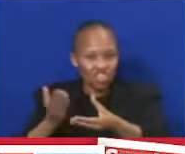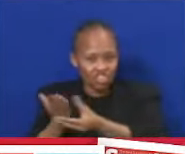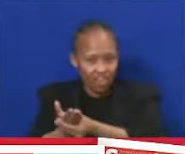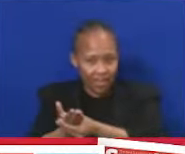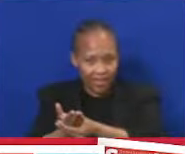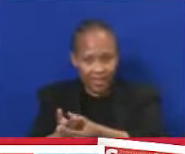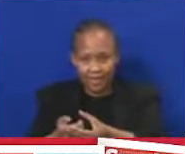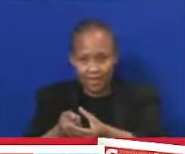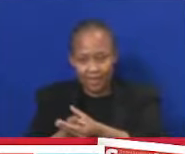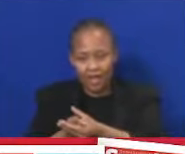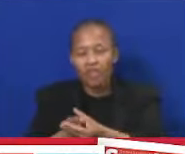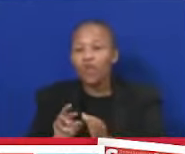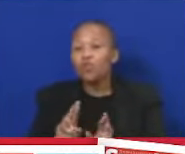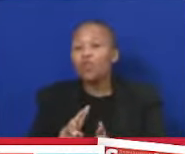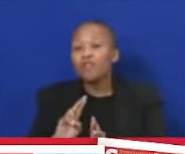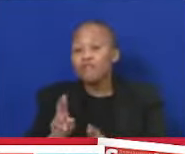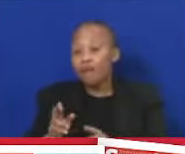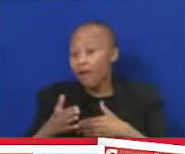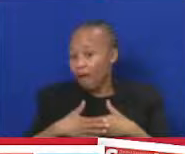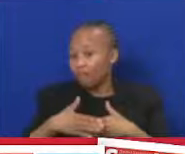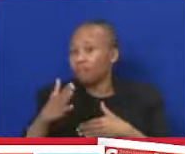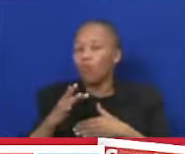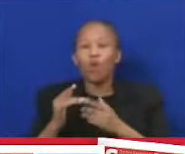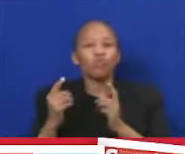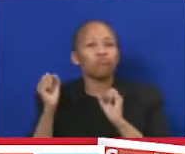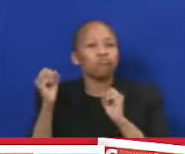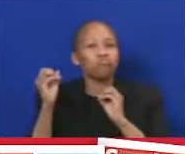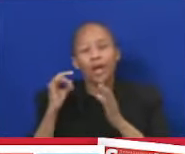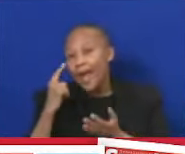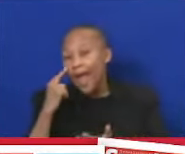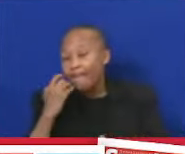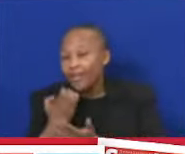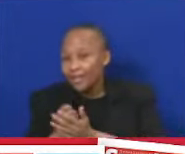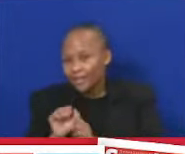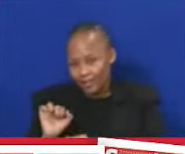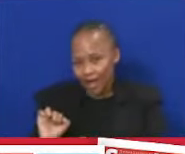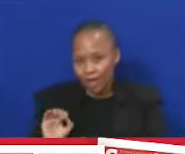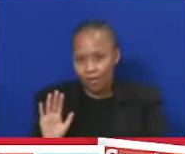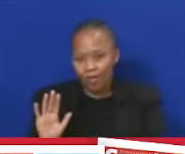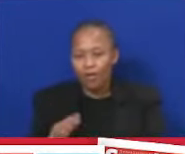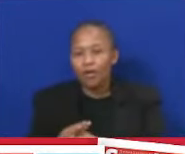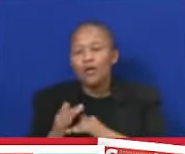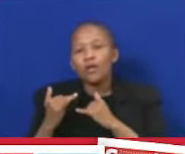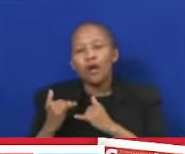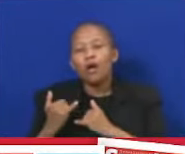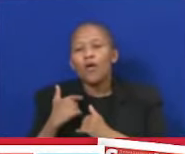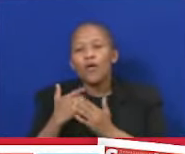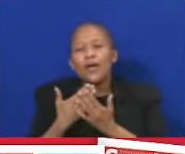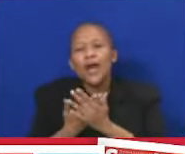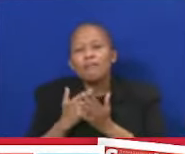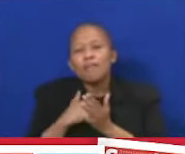evidence. In order to properly situate the commission, could I ask that you